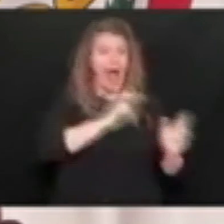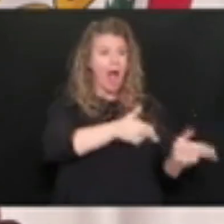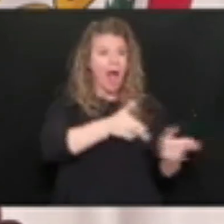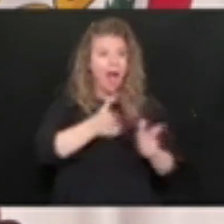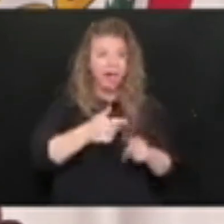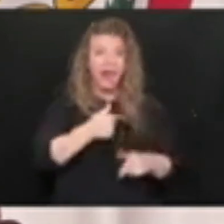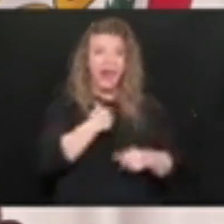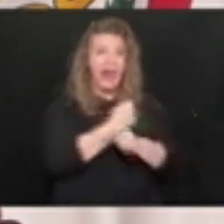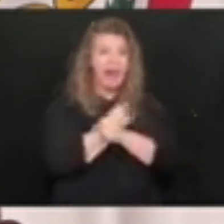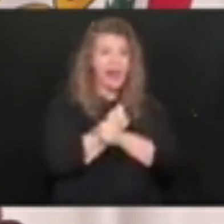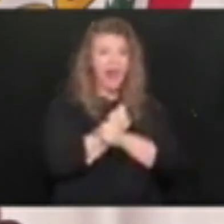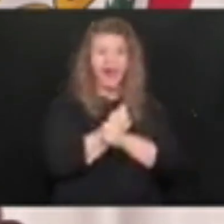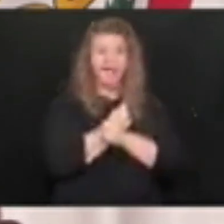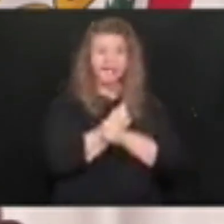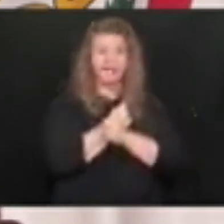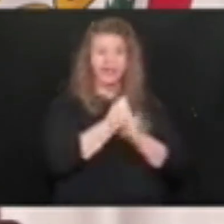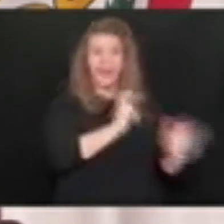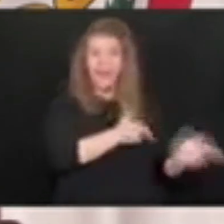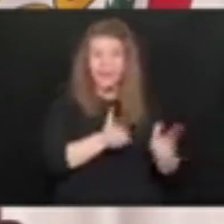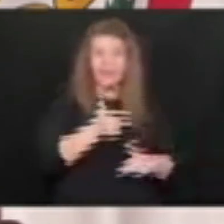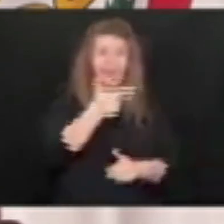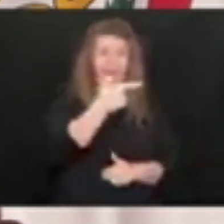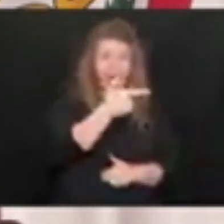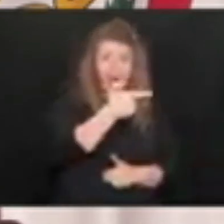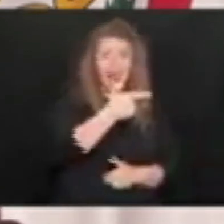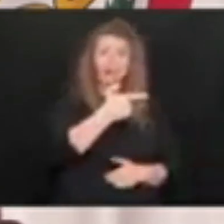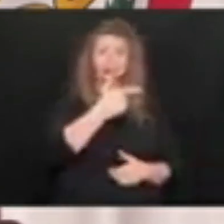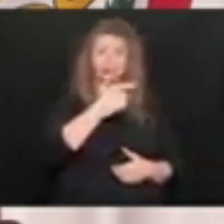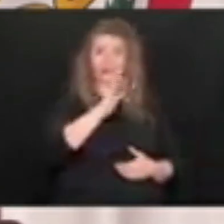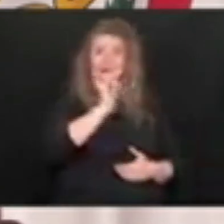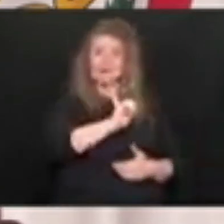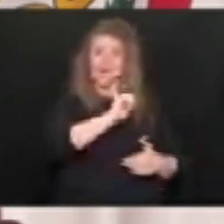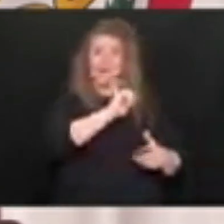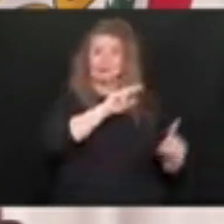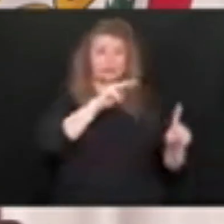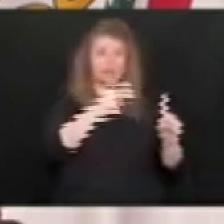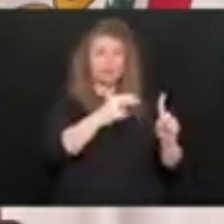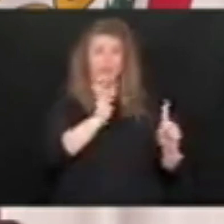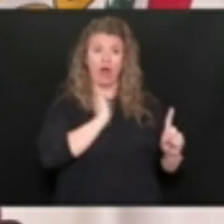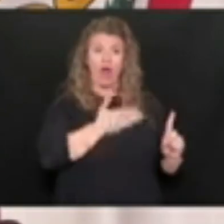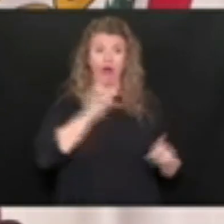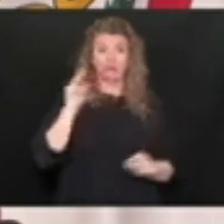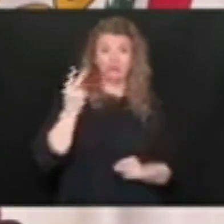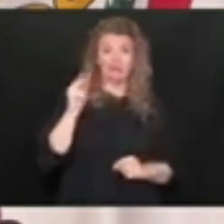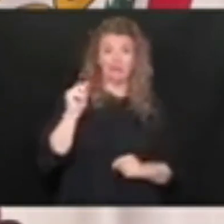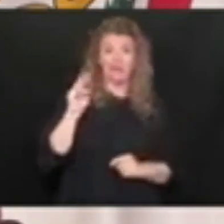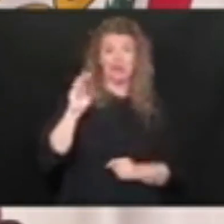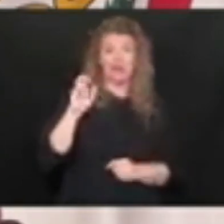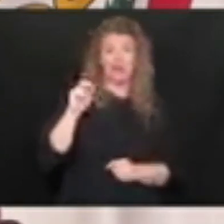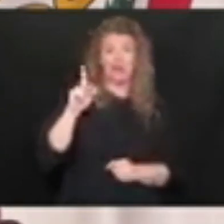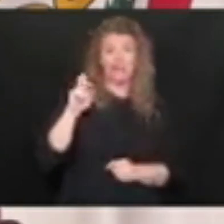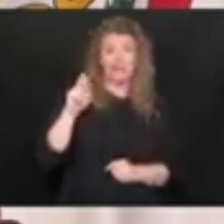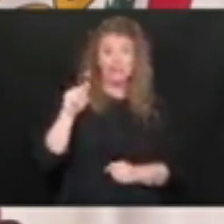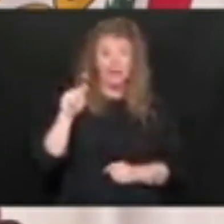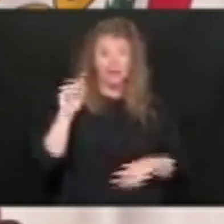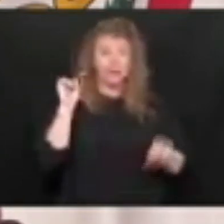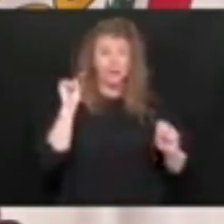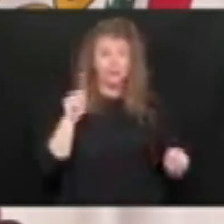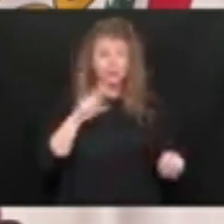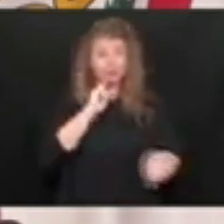of guns from the standpoint of our Second Amendment, from the standpoint of shooting and the